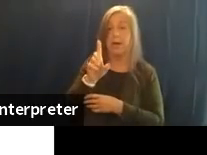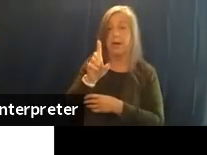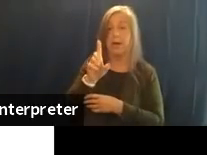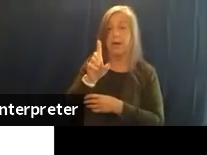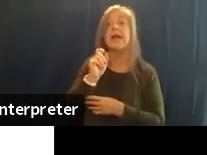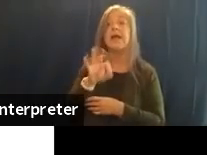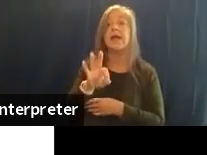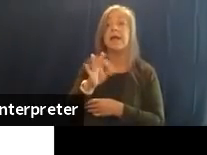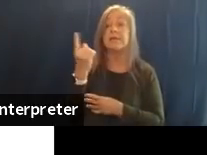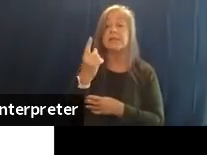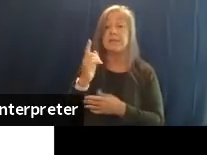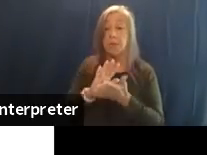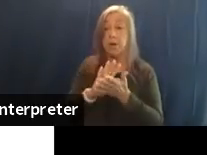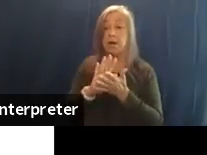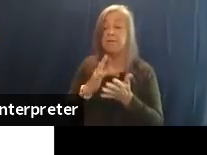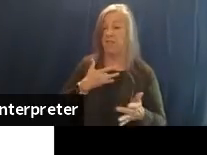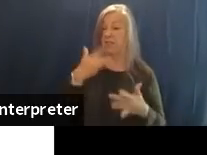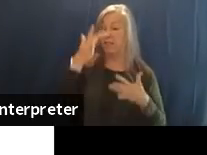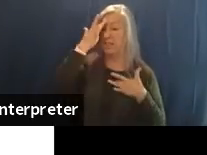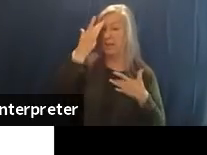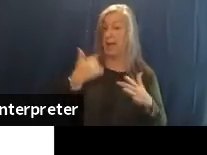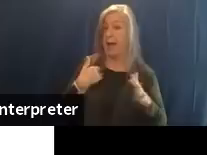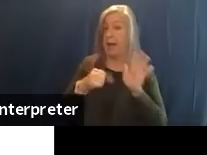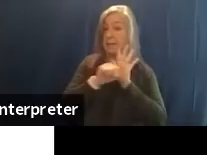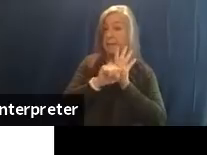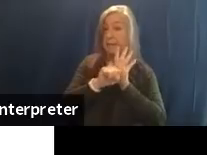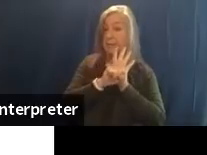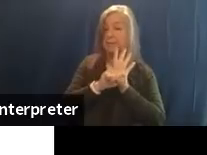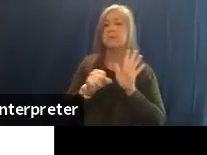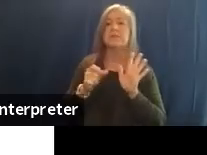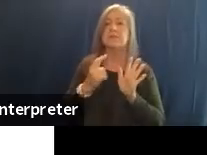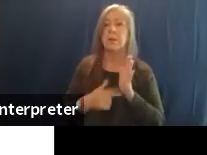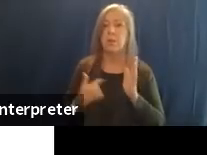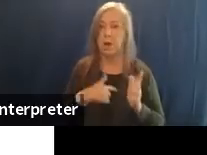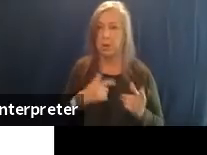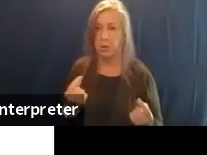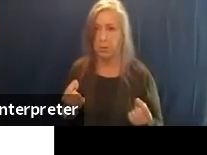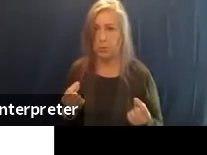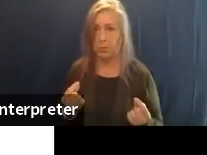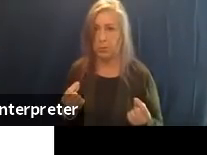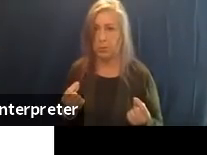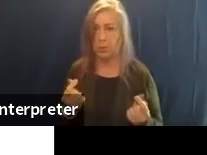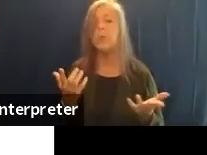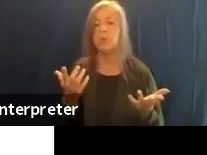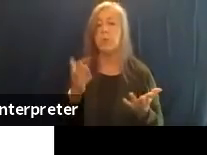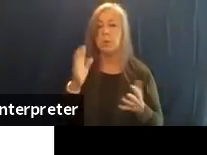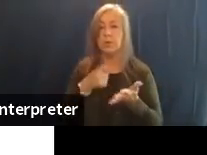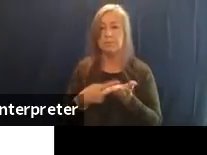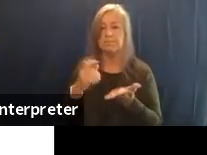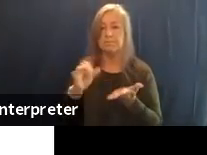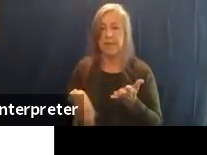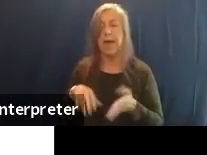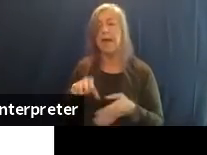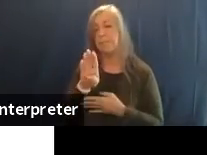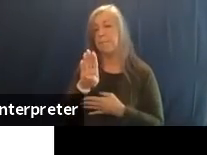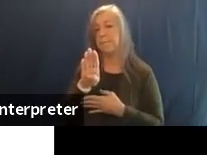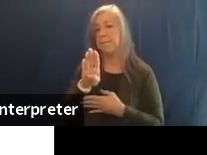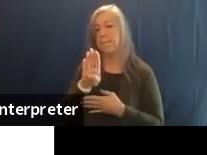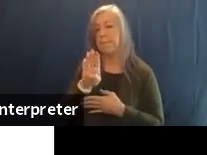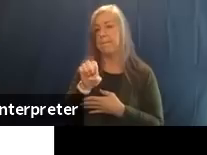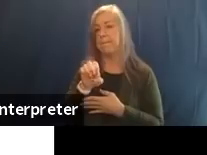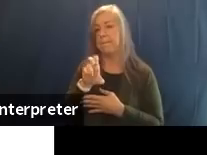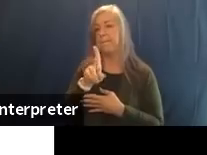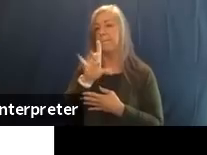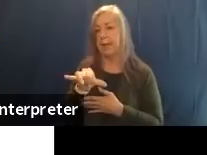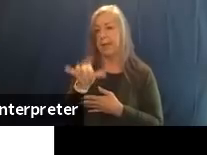now with employees back in our buildings? What do we do? Becky will talk about that. We'll talk